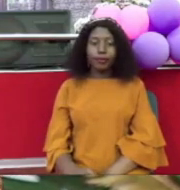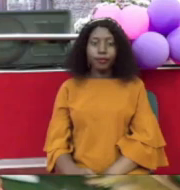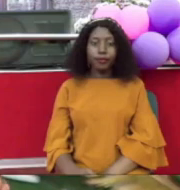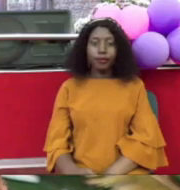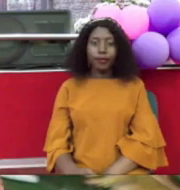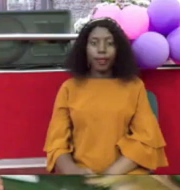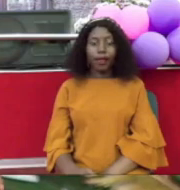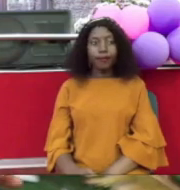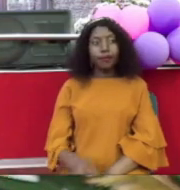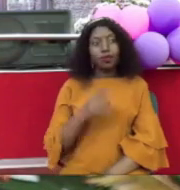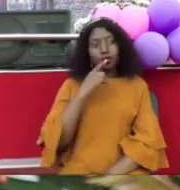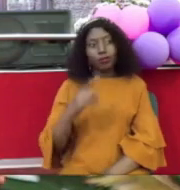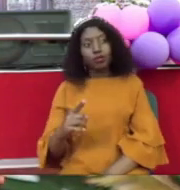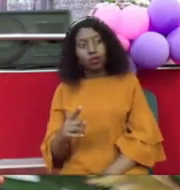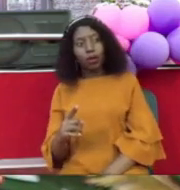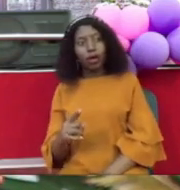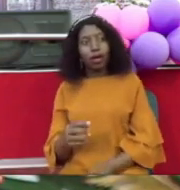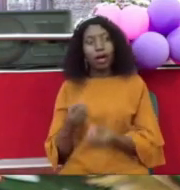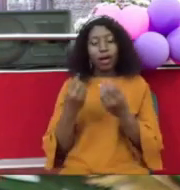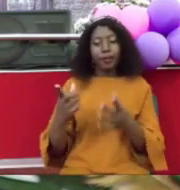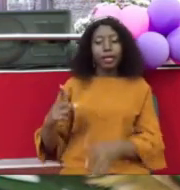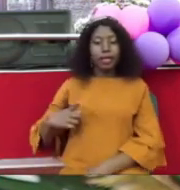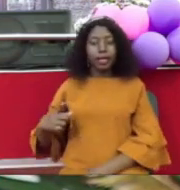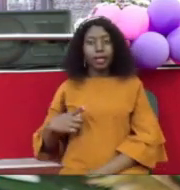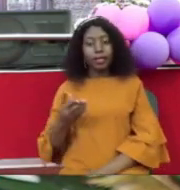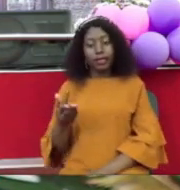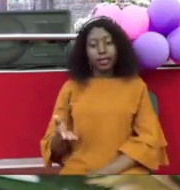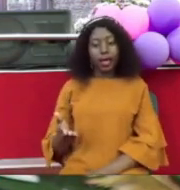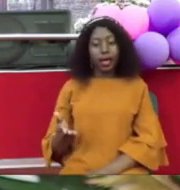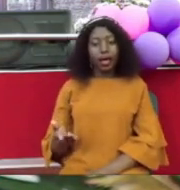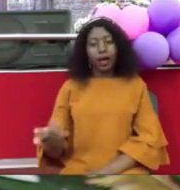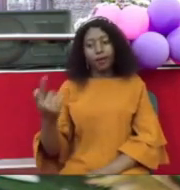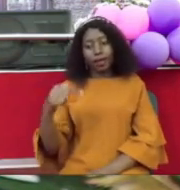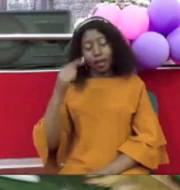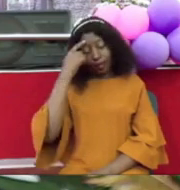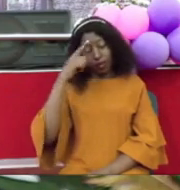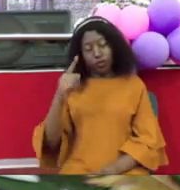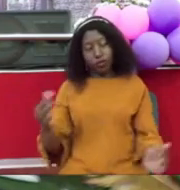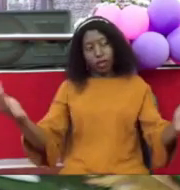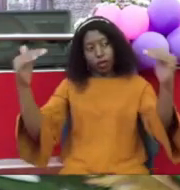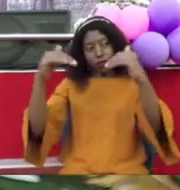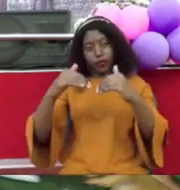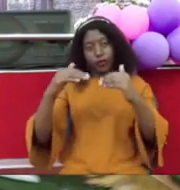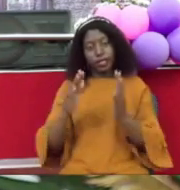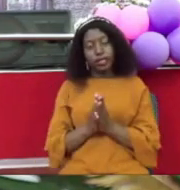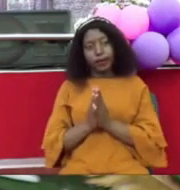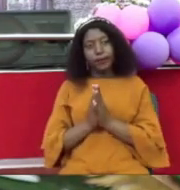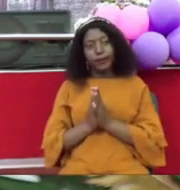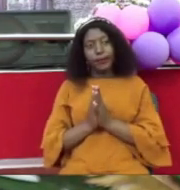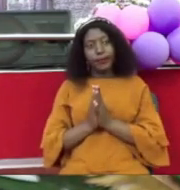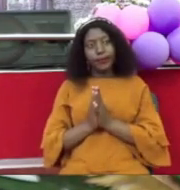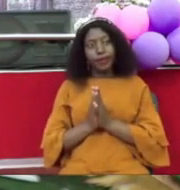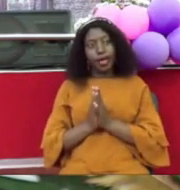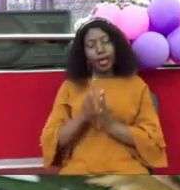sure several ladies present have been attending our conference. Joko wadada wengi wadada kadhaa wamekuwa wakikuja mkutano wetu.